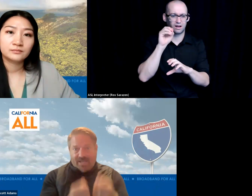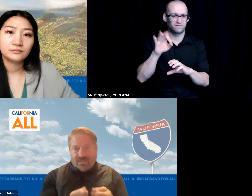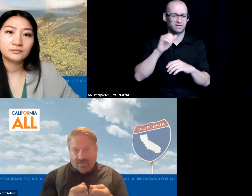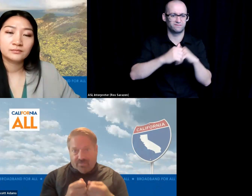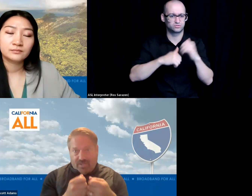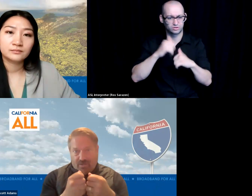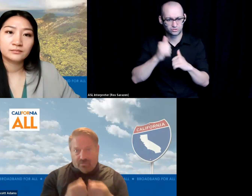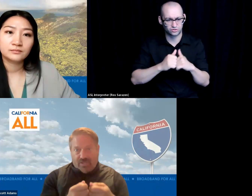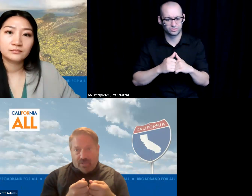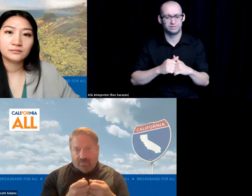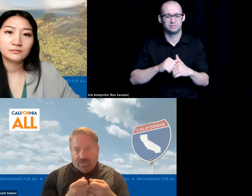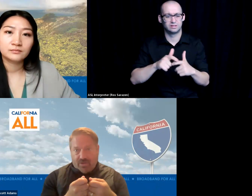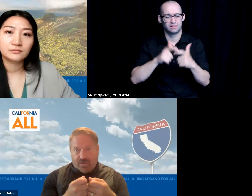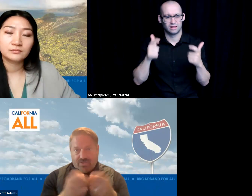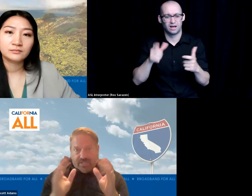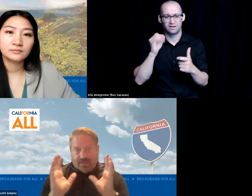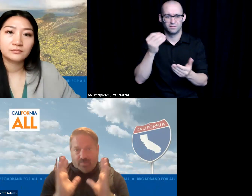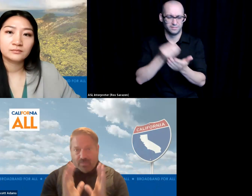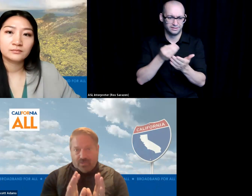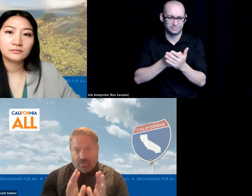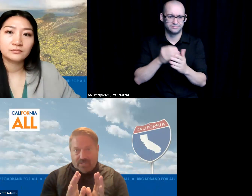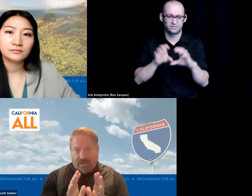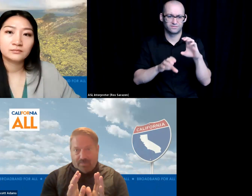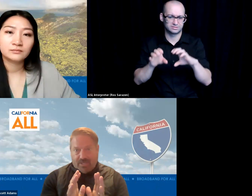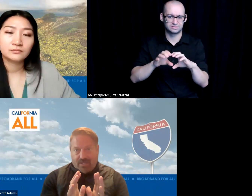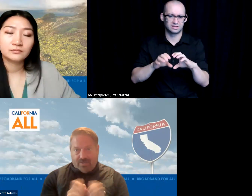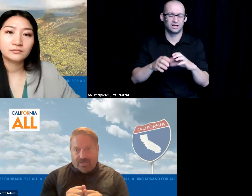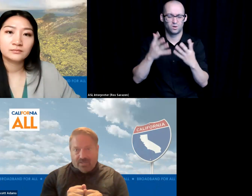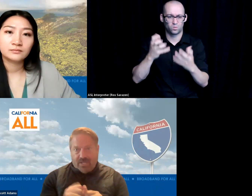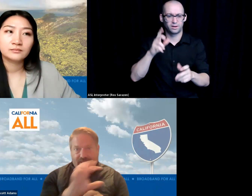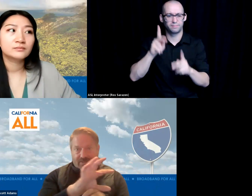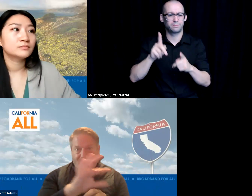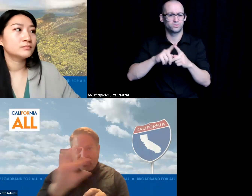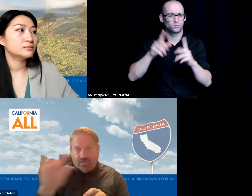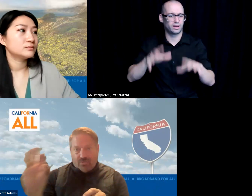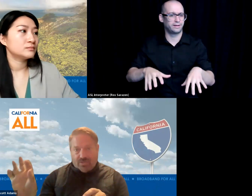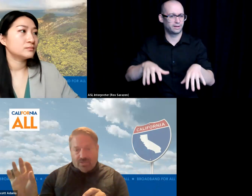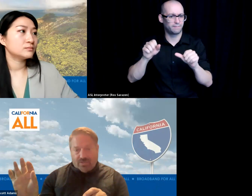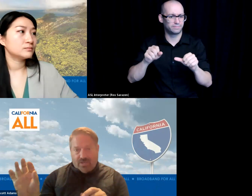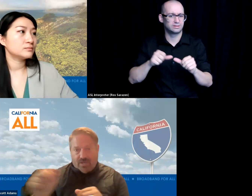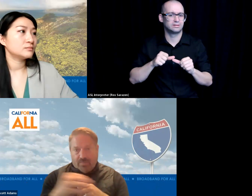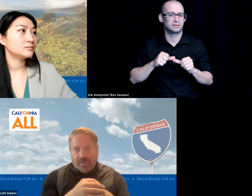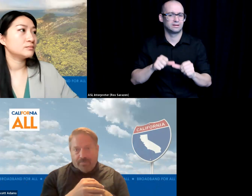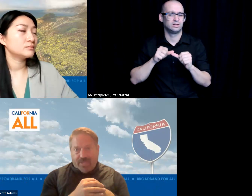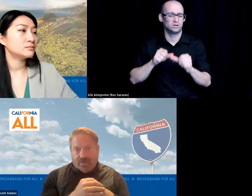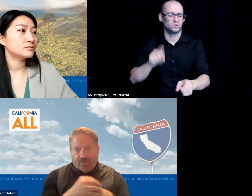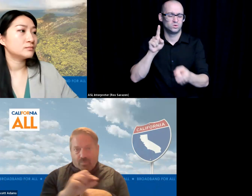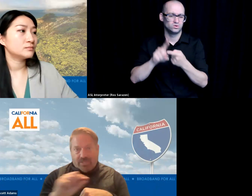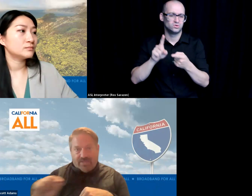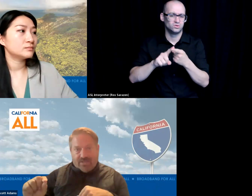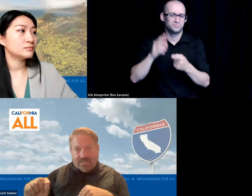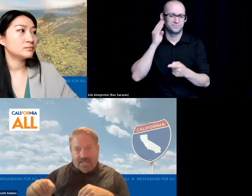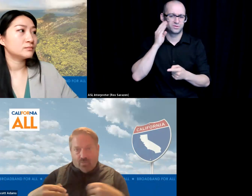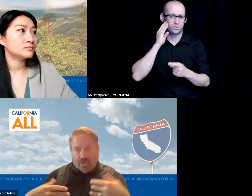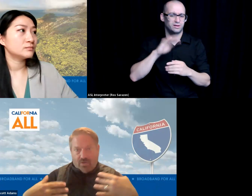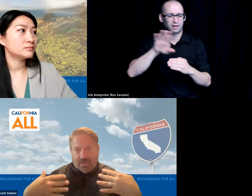and the massive statewide effort there is to get people to adopt, to continue to